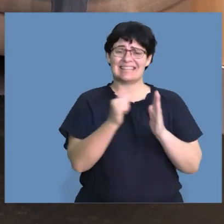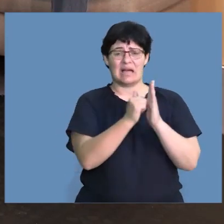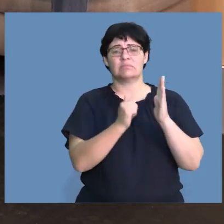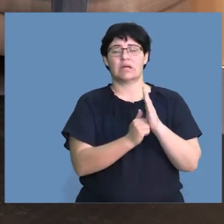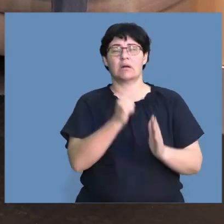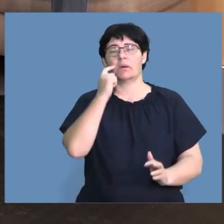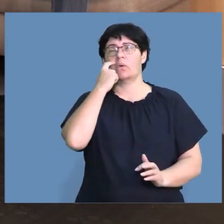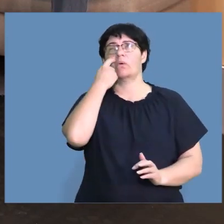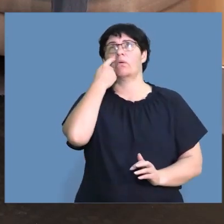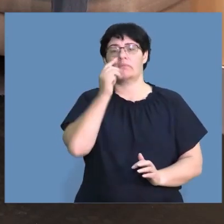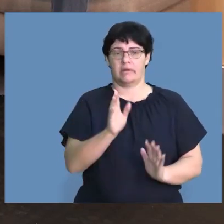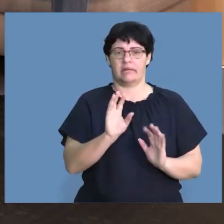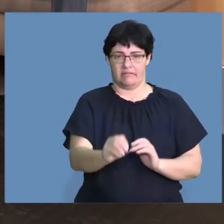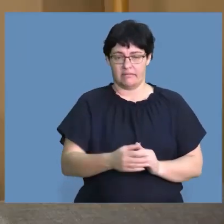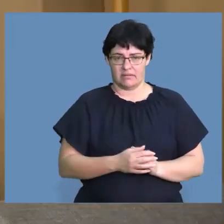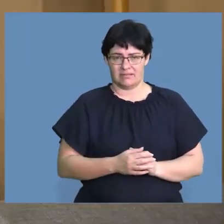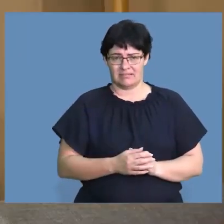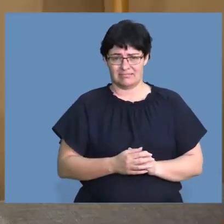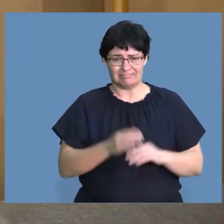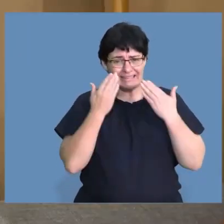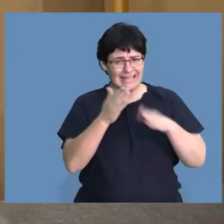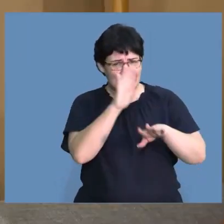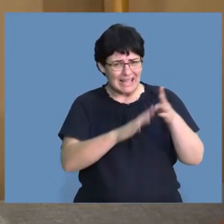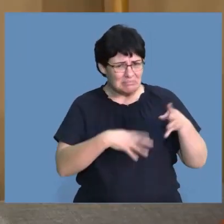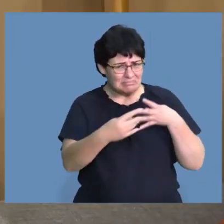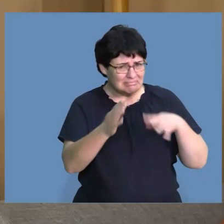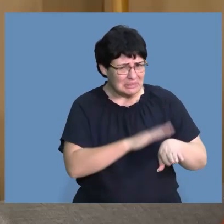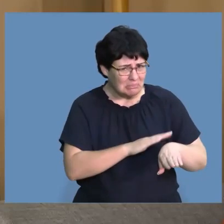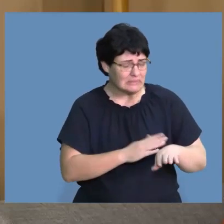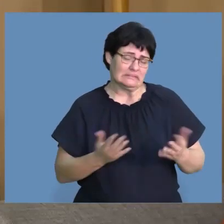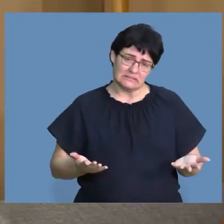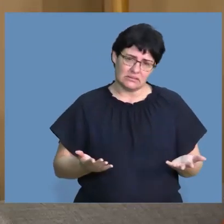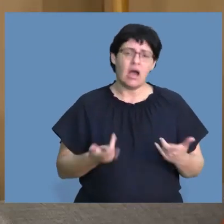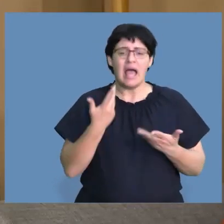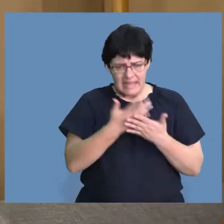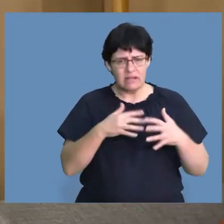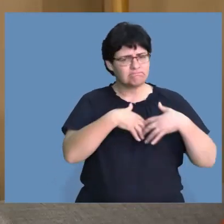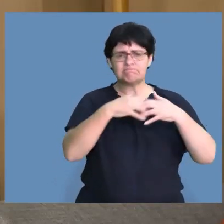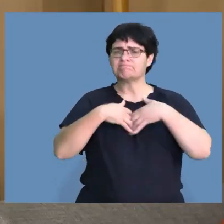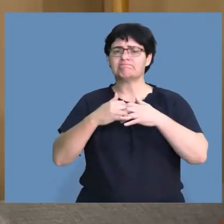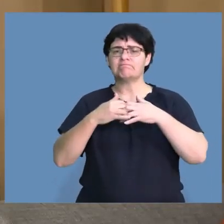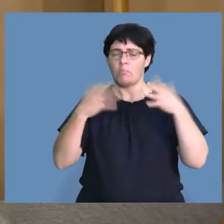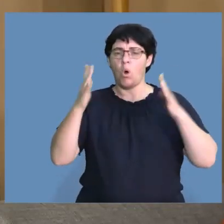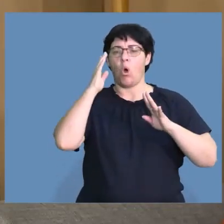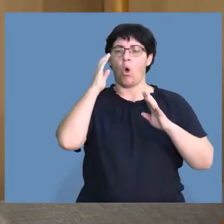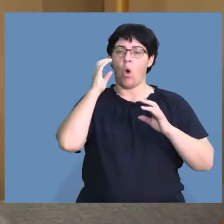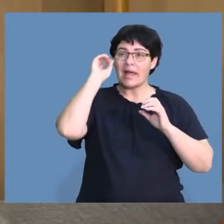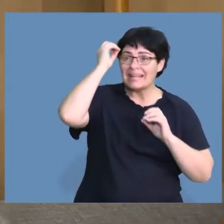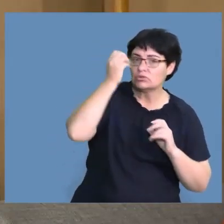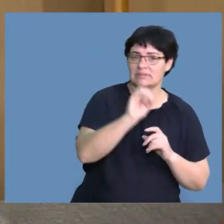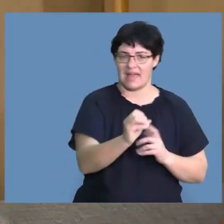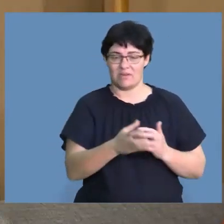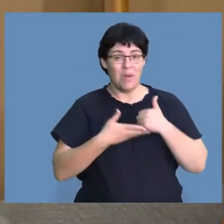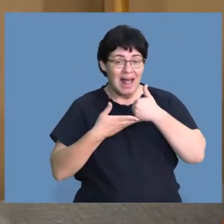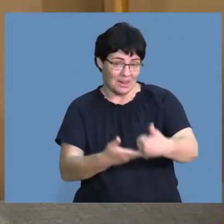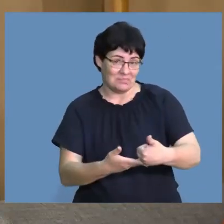boring subject. Really? Study timetables? We can actually make them interesting, and we want to help you so